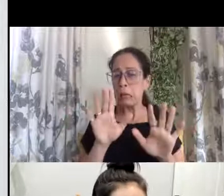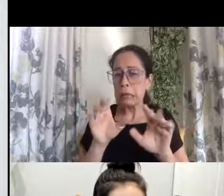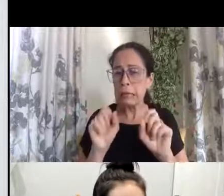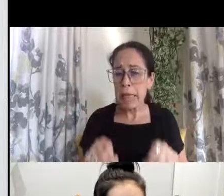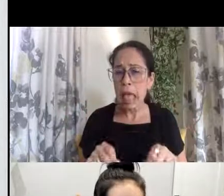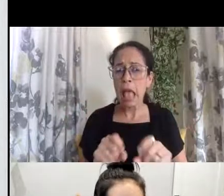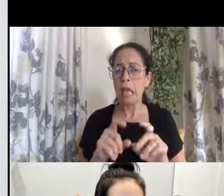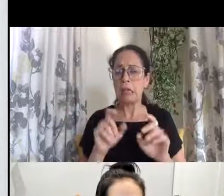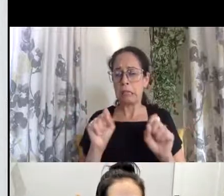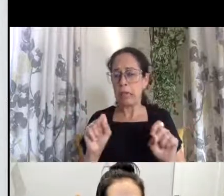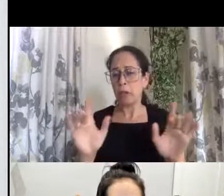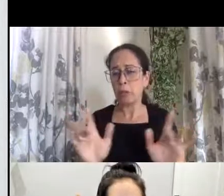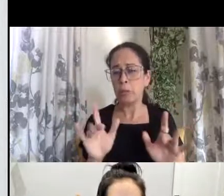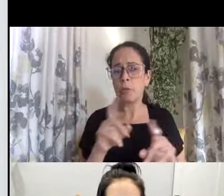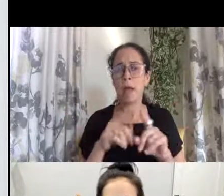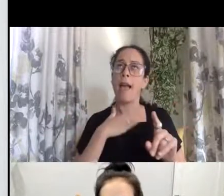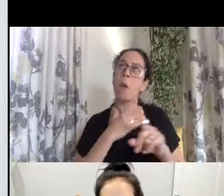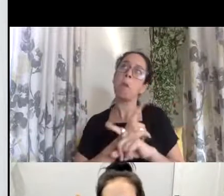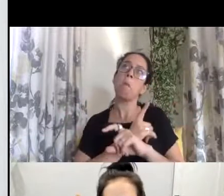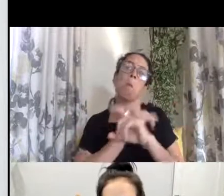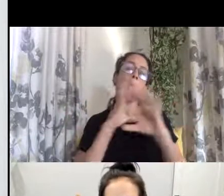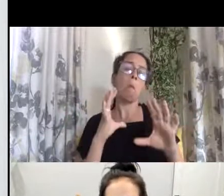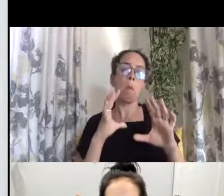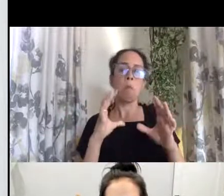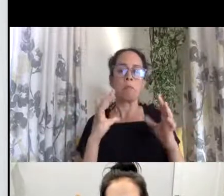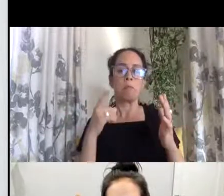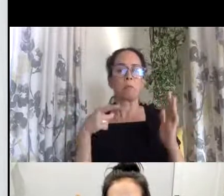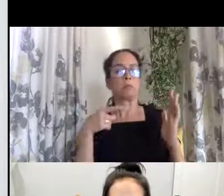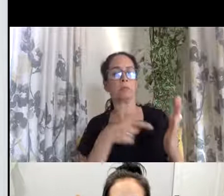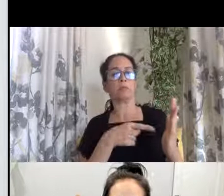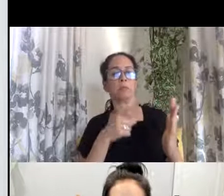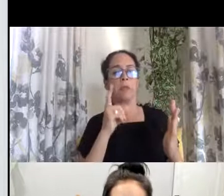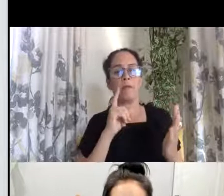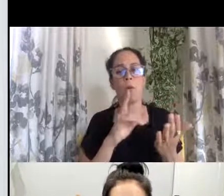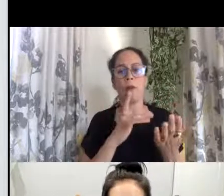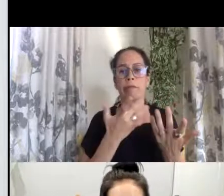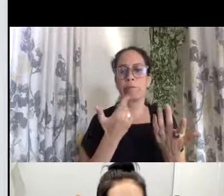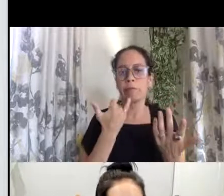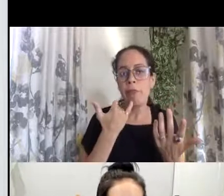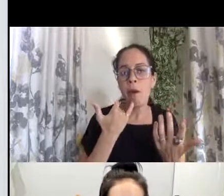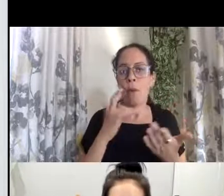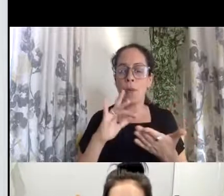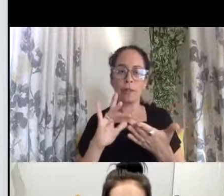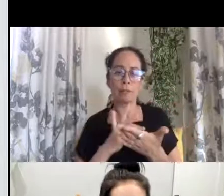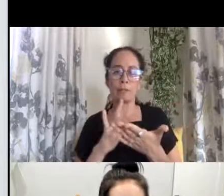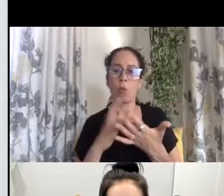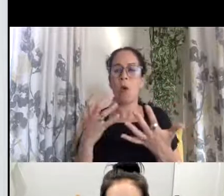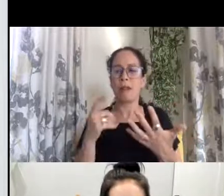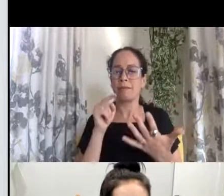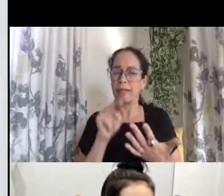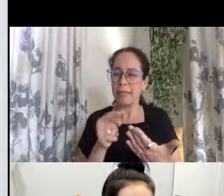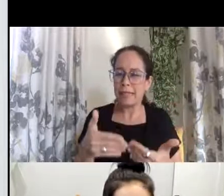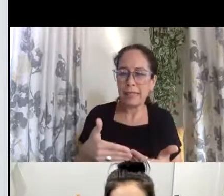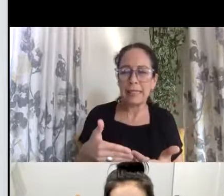desktop level as well. But the experience is usually to make it easier for parents to